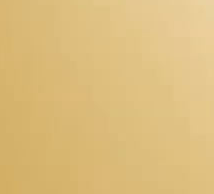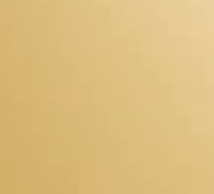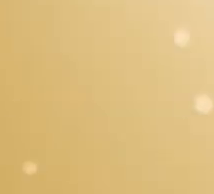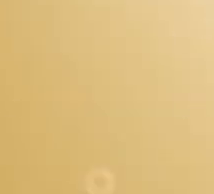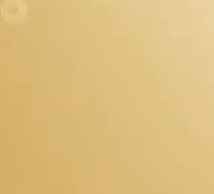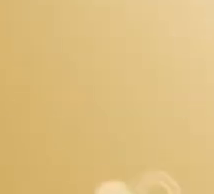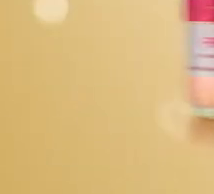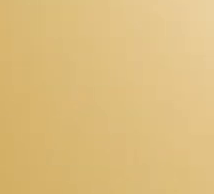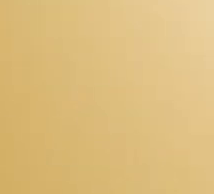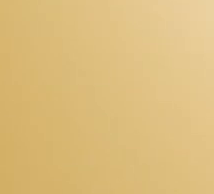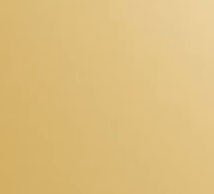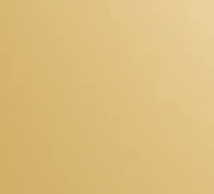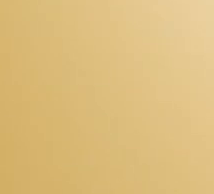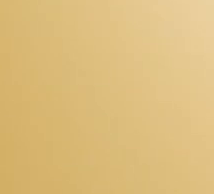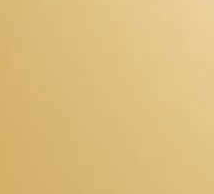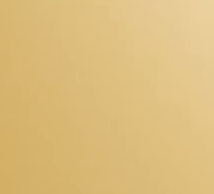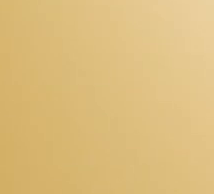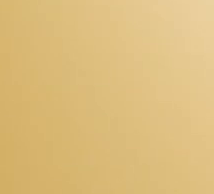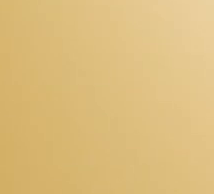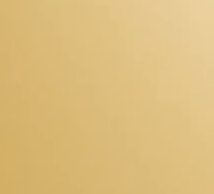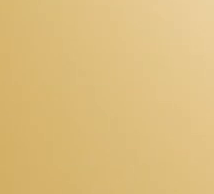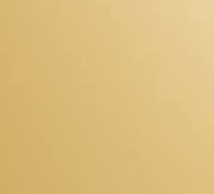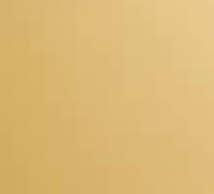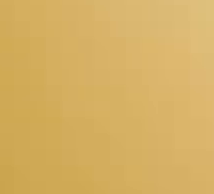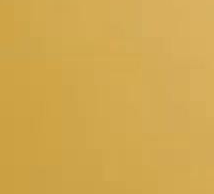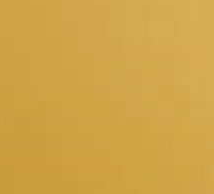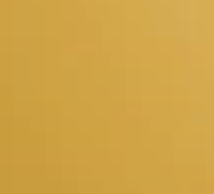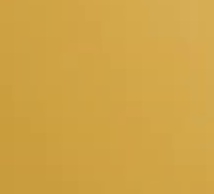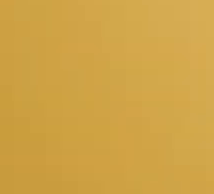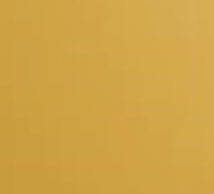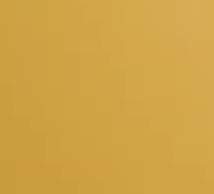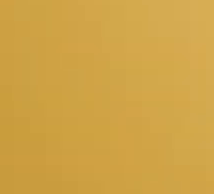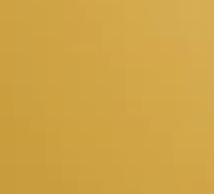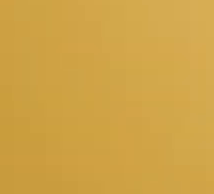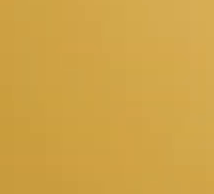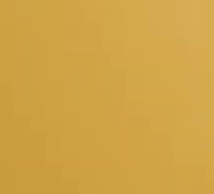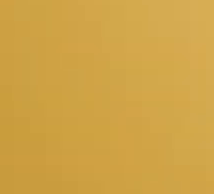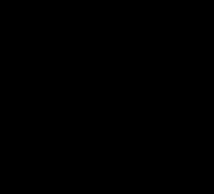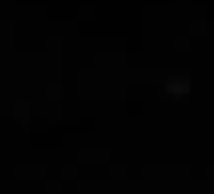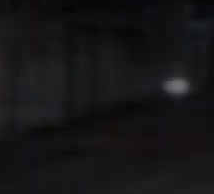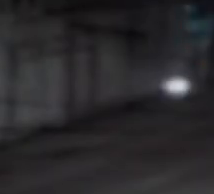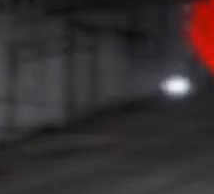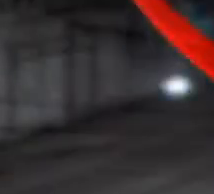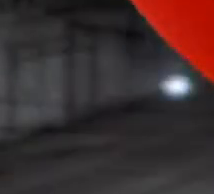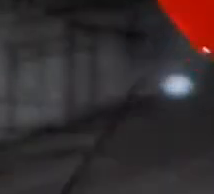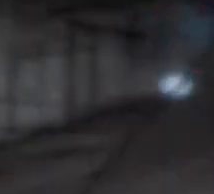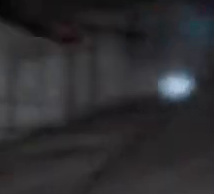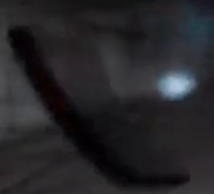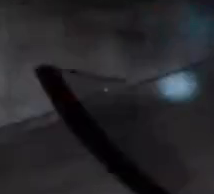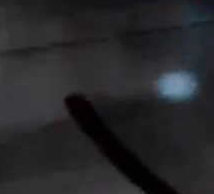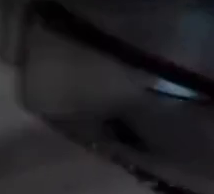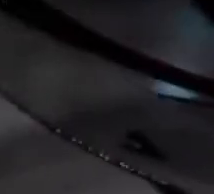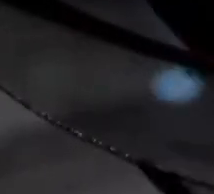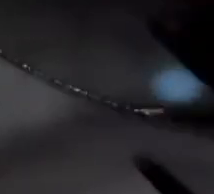Caribe Hard Cider. Moments made extraordinary.